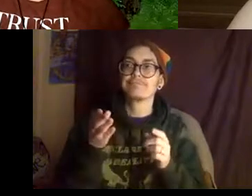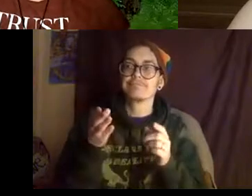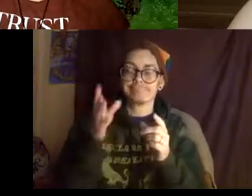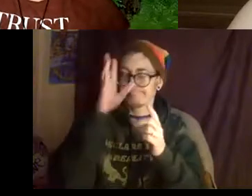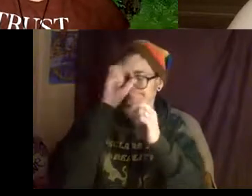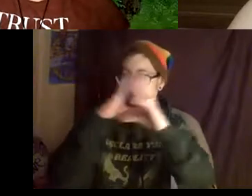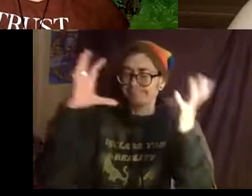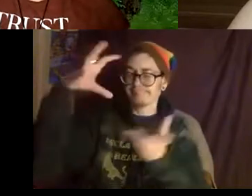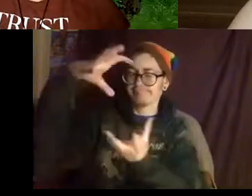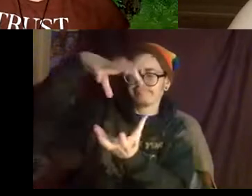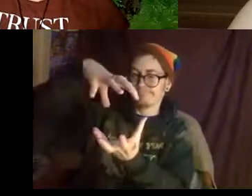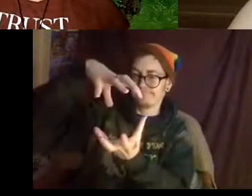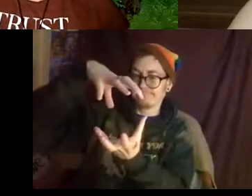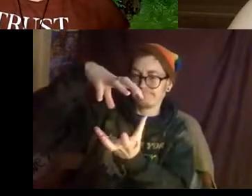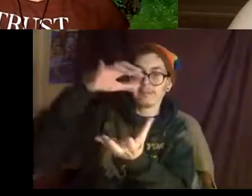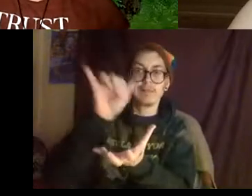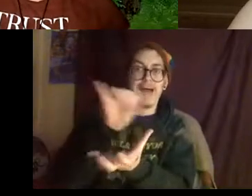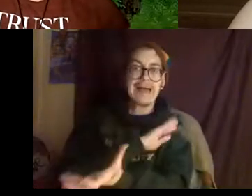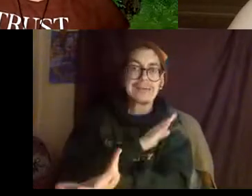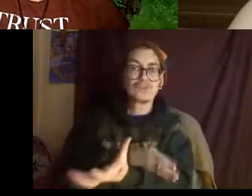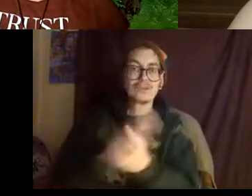their energy.